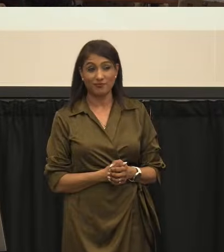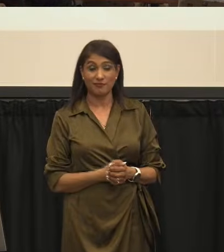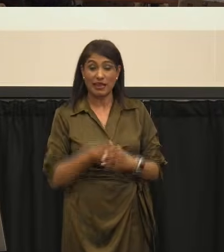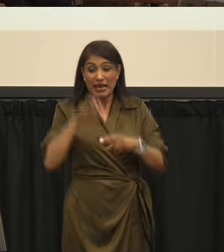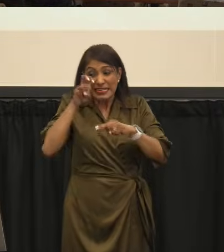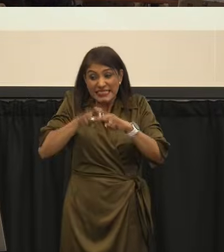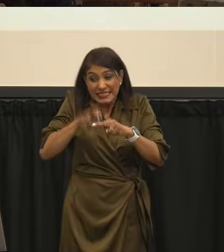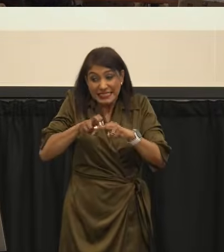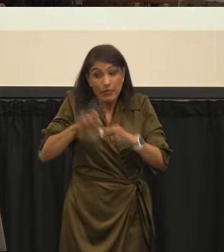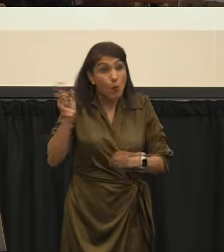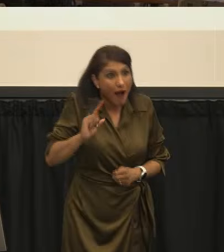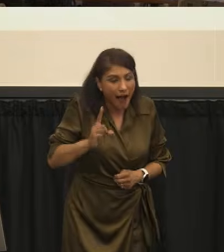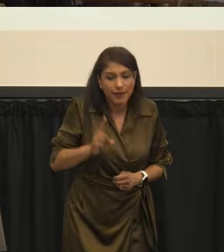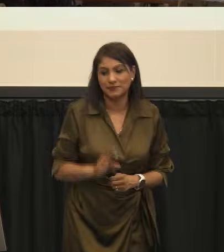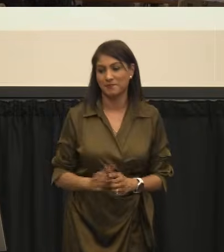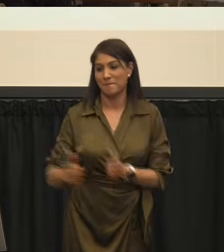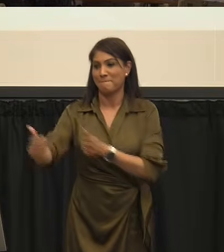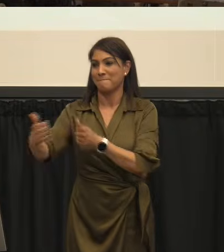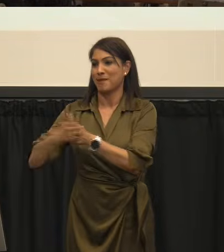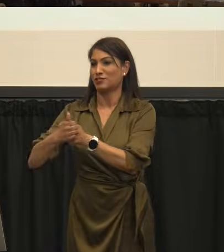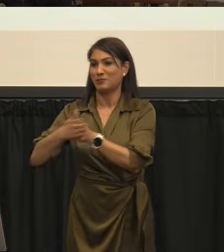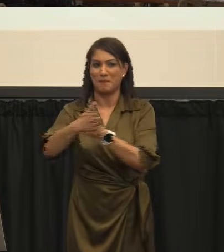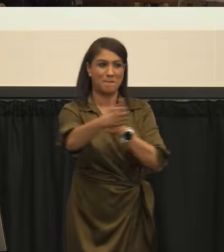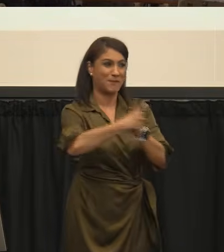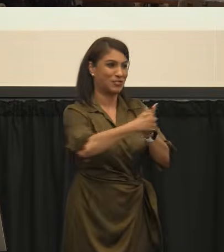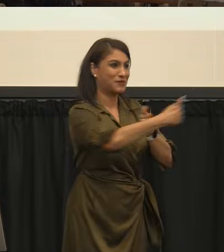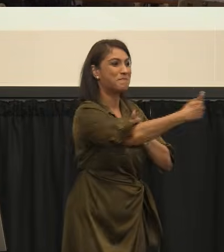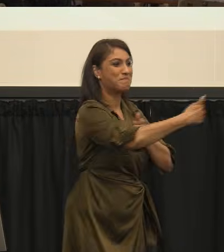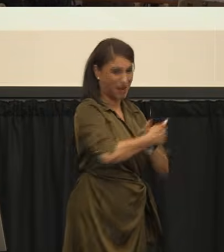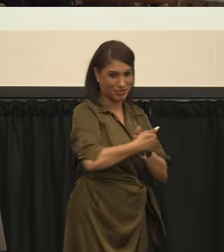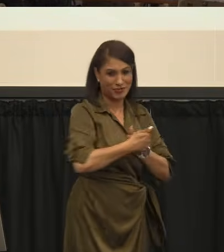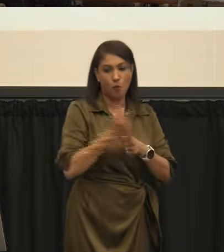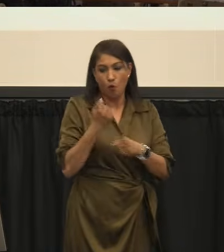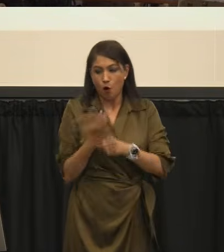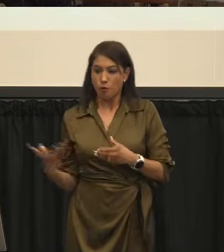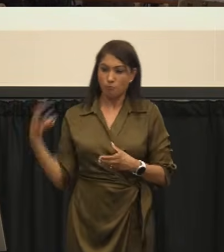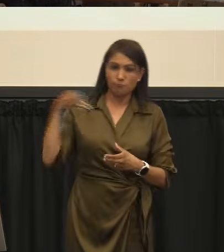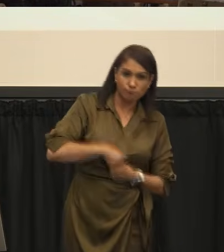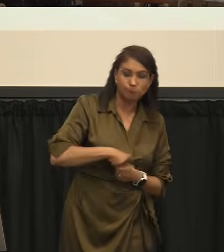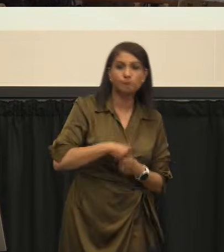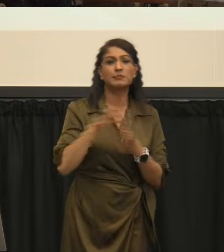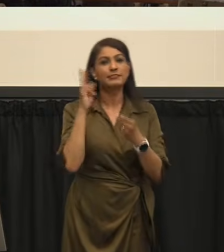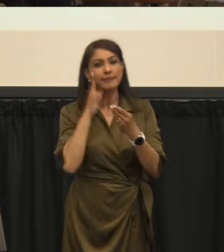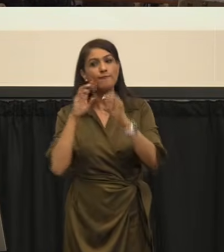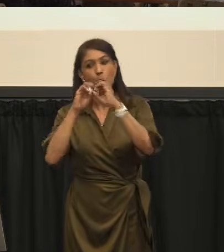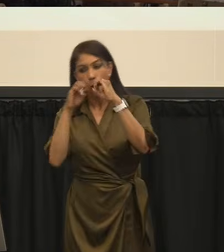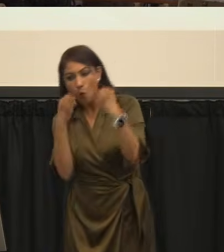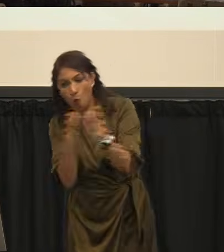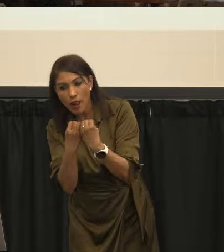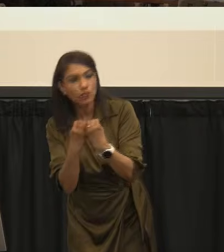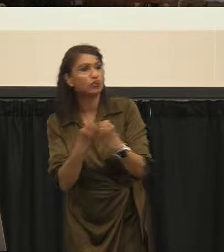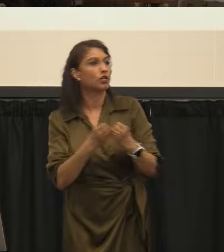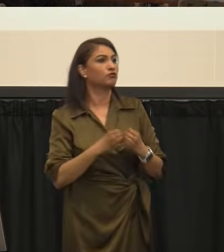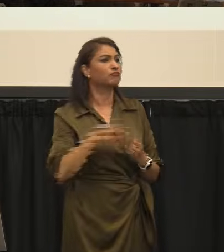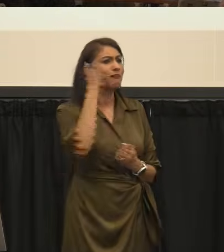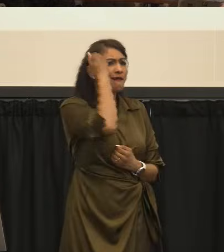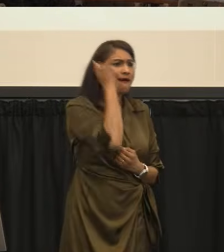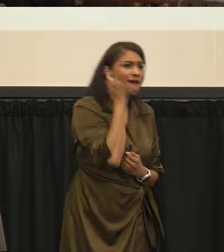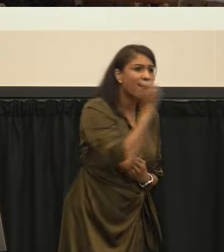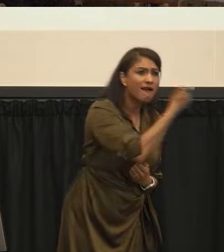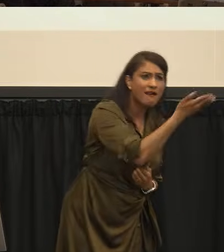different organizations that are creating similar resources. What we do need is more partnerships with